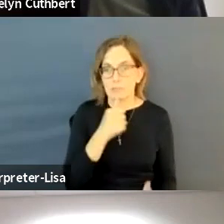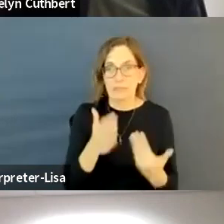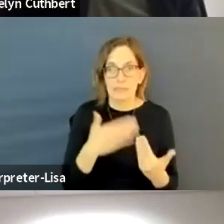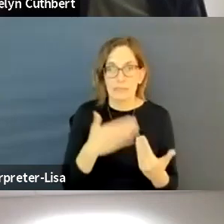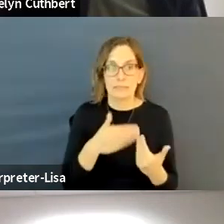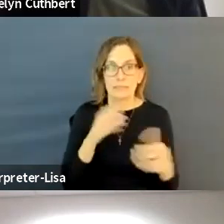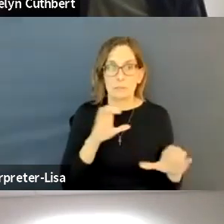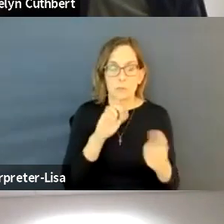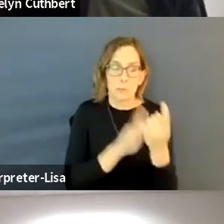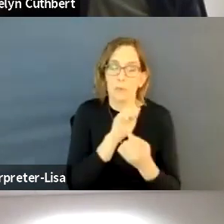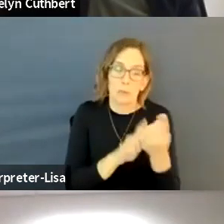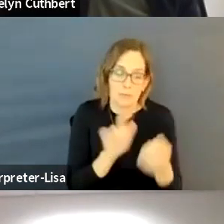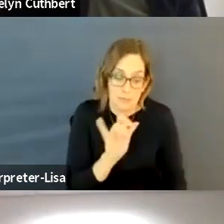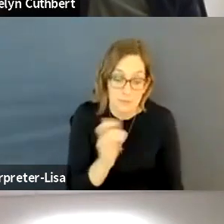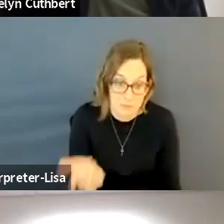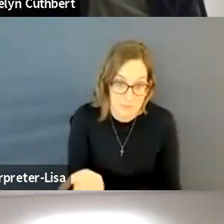thing to do if it's one-on-one.